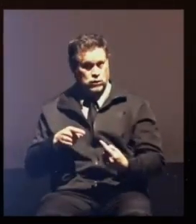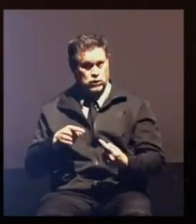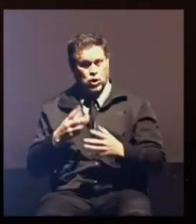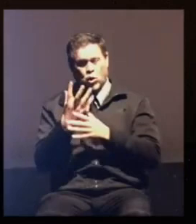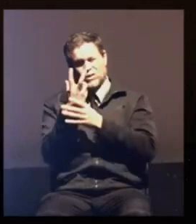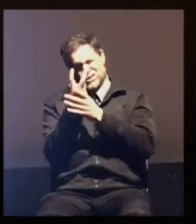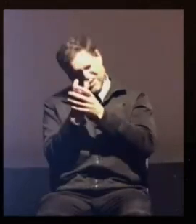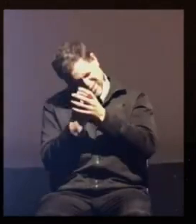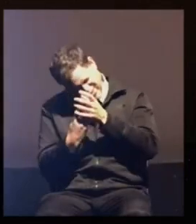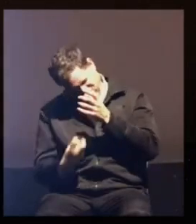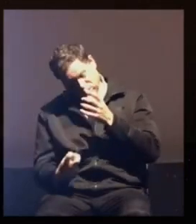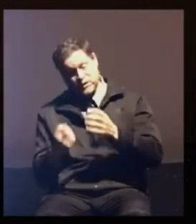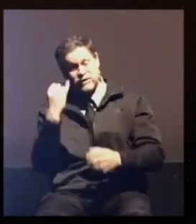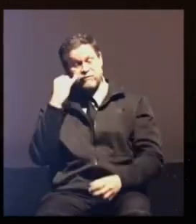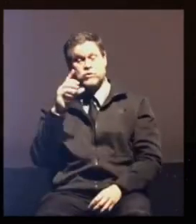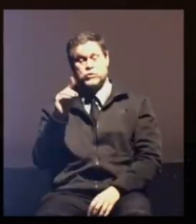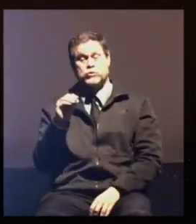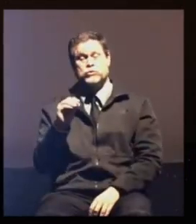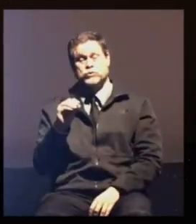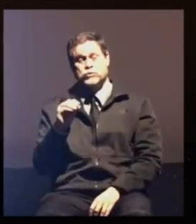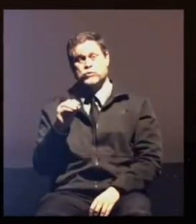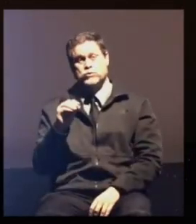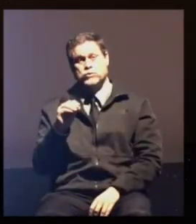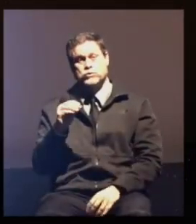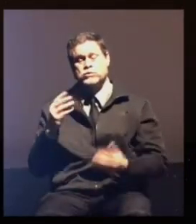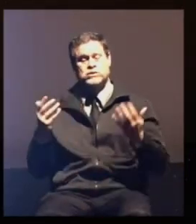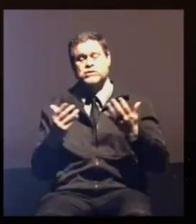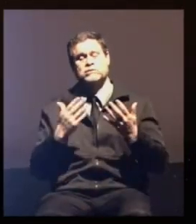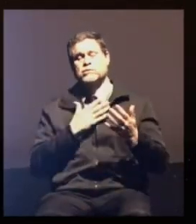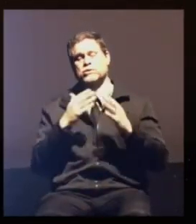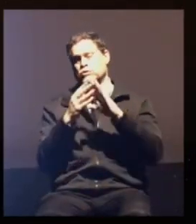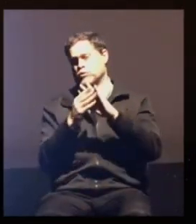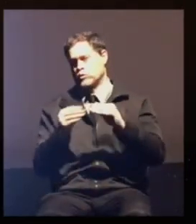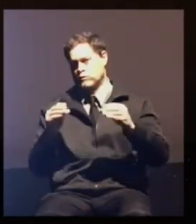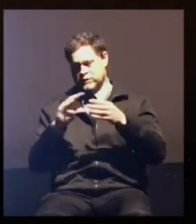suck you down if you do. Here's my story.